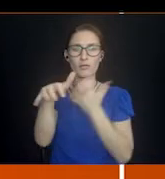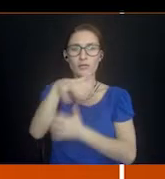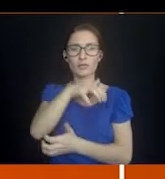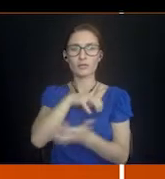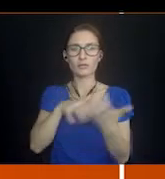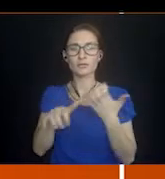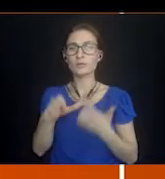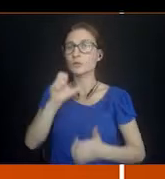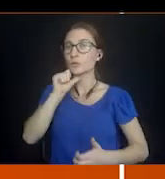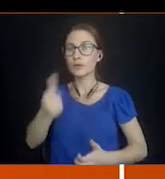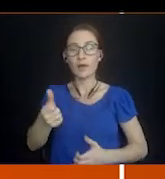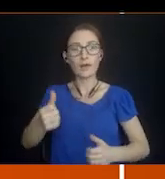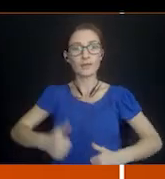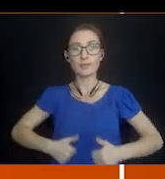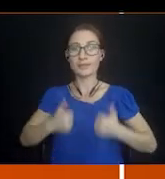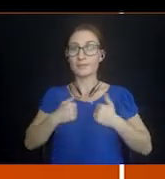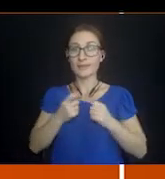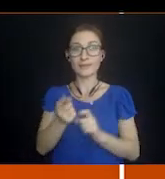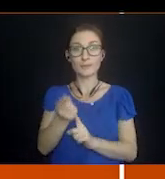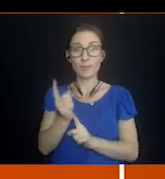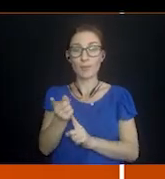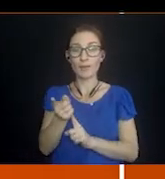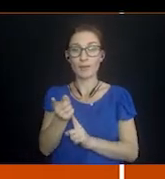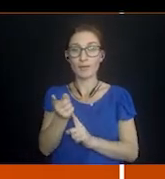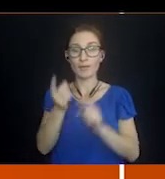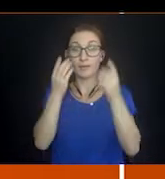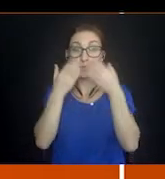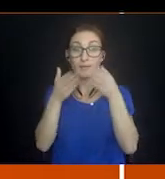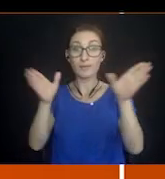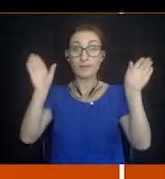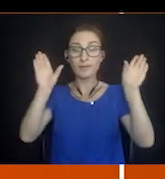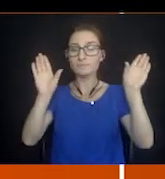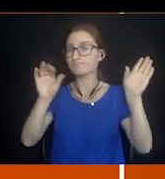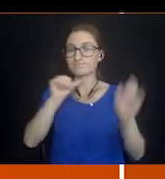that you're not really in the moment